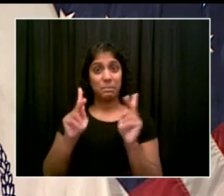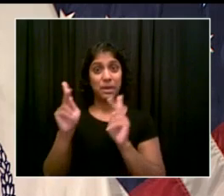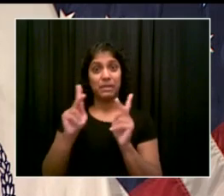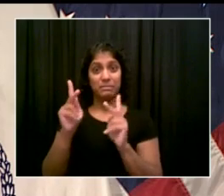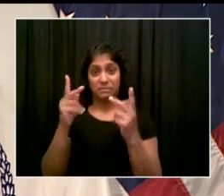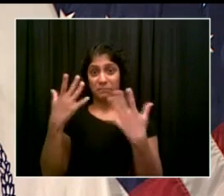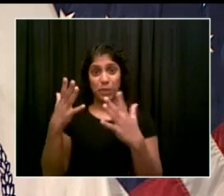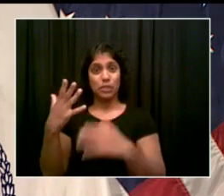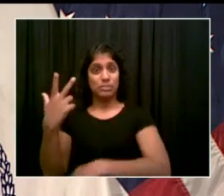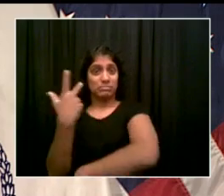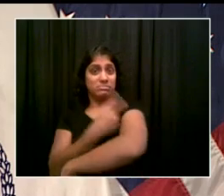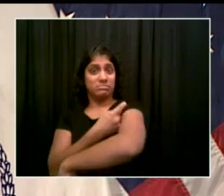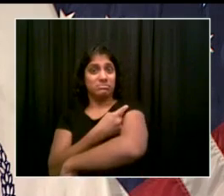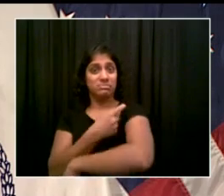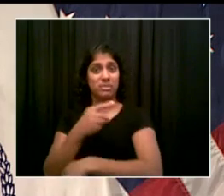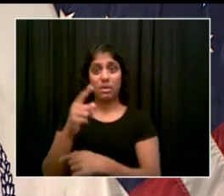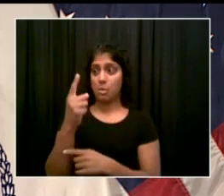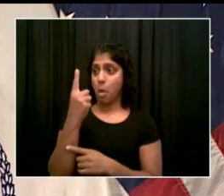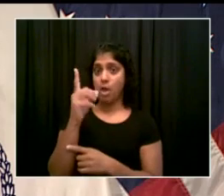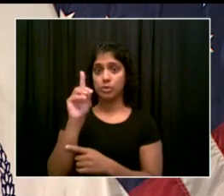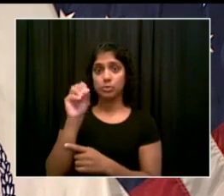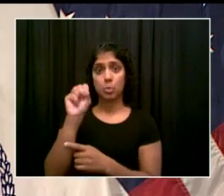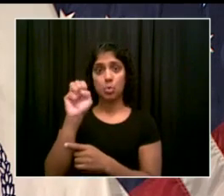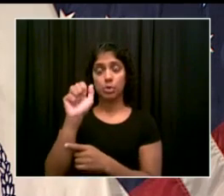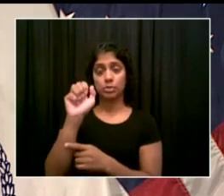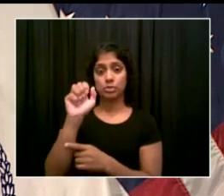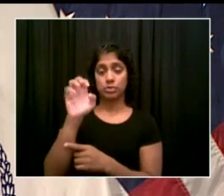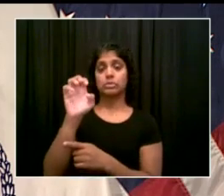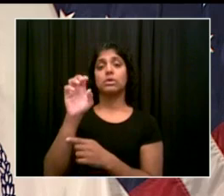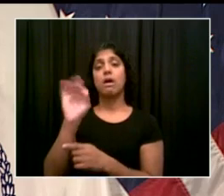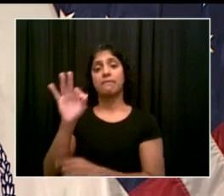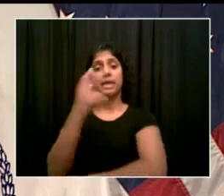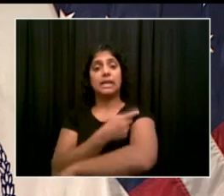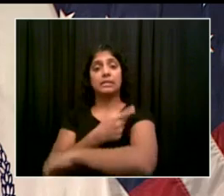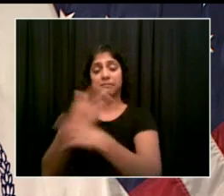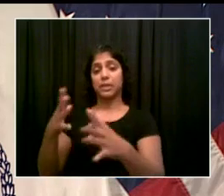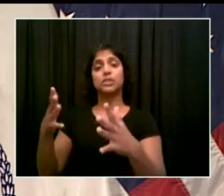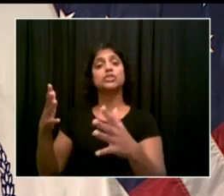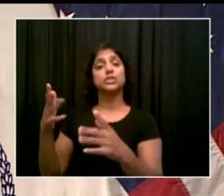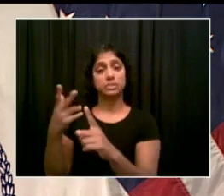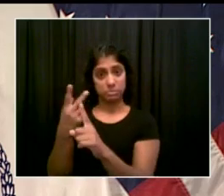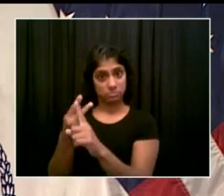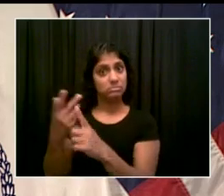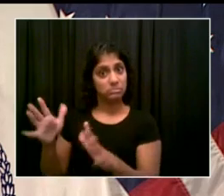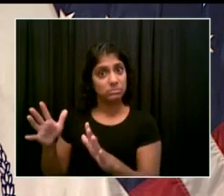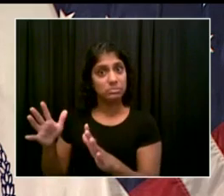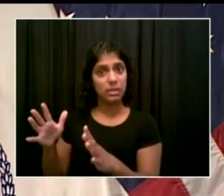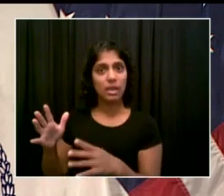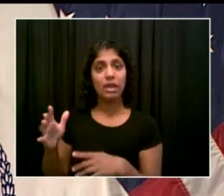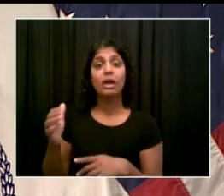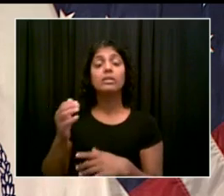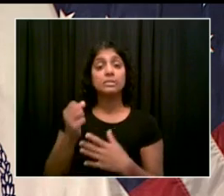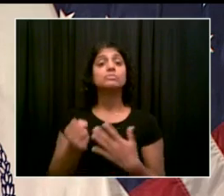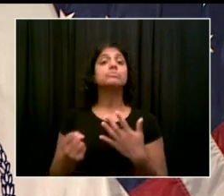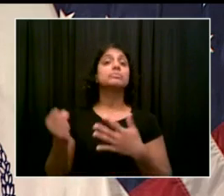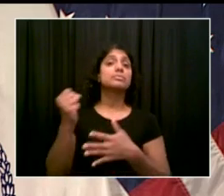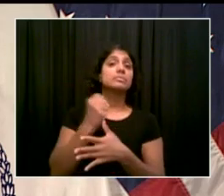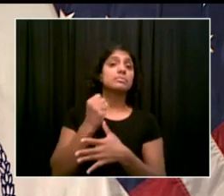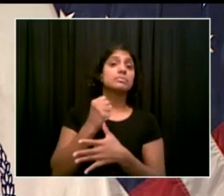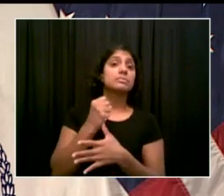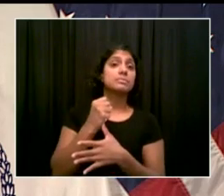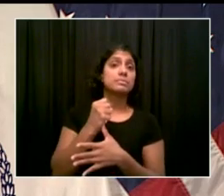with the public workforce, but also I'd like to see the private hospitals do the same, and then we keep going from there, plus all the other vaccination